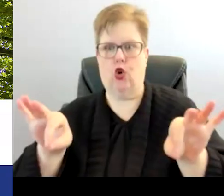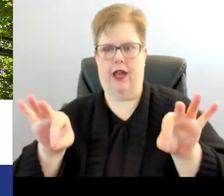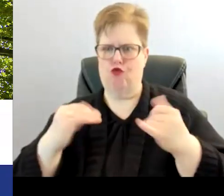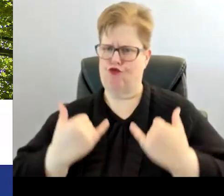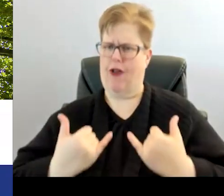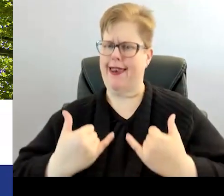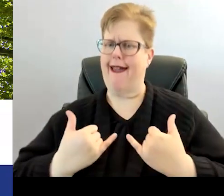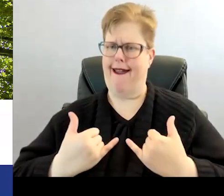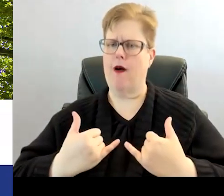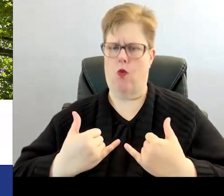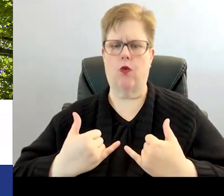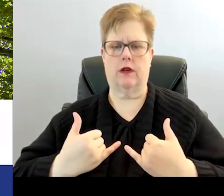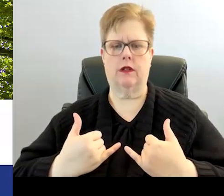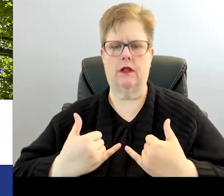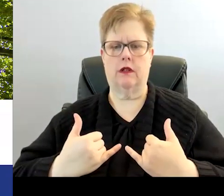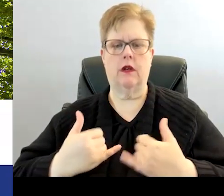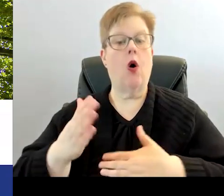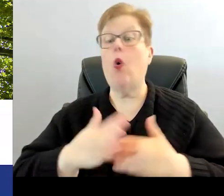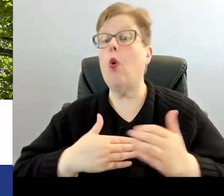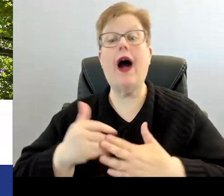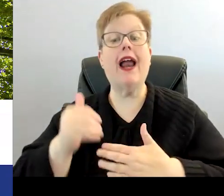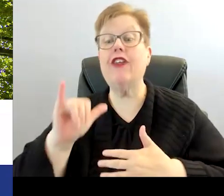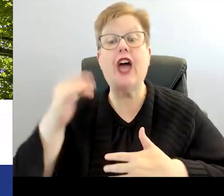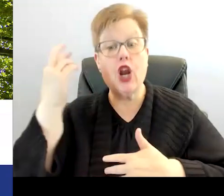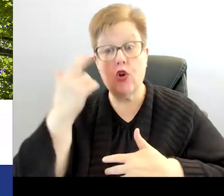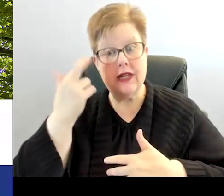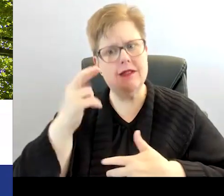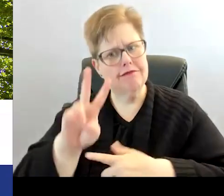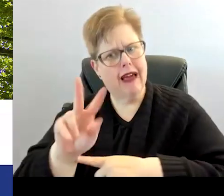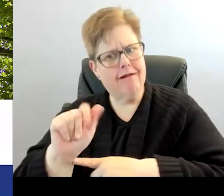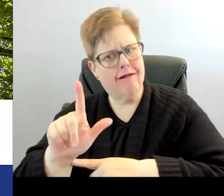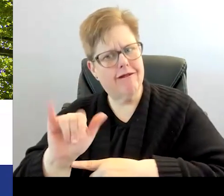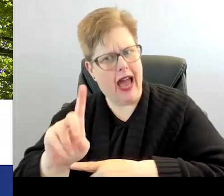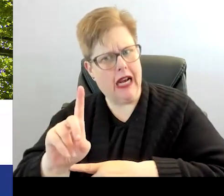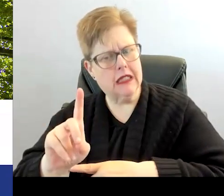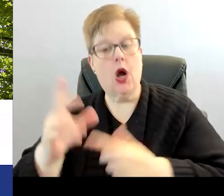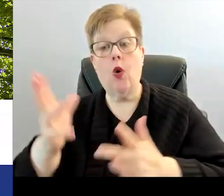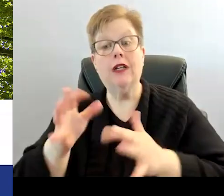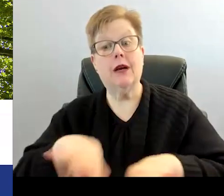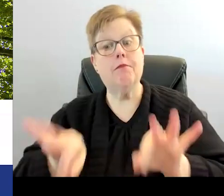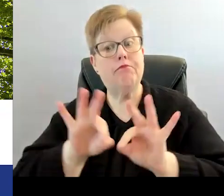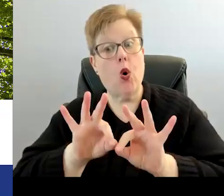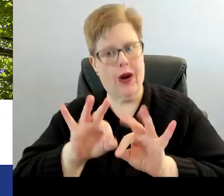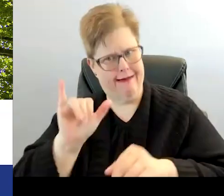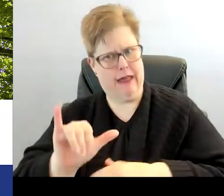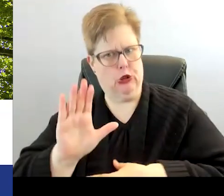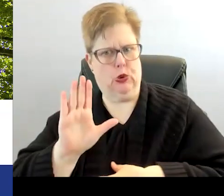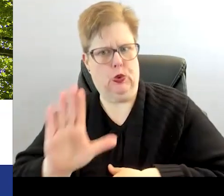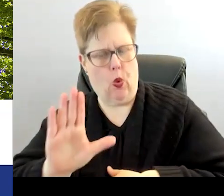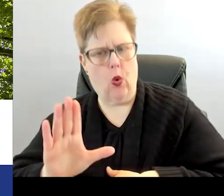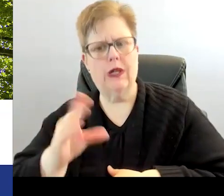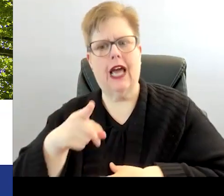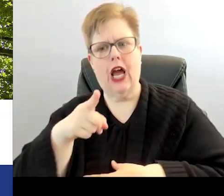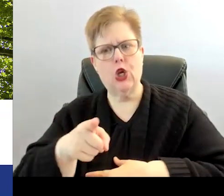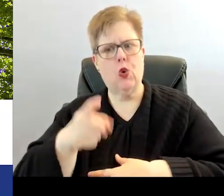right now? Whatever that reason is valid. What's important is that it's yours and that you hold on to